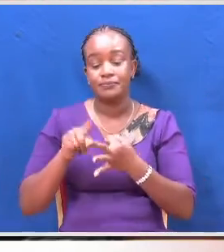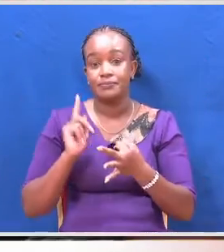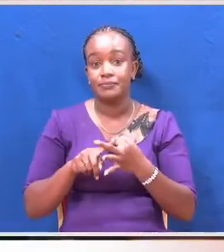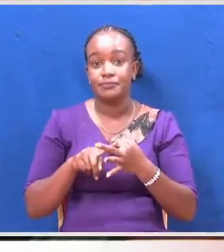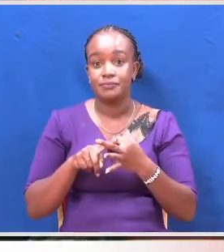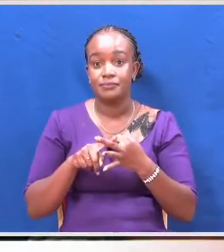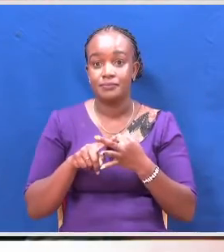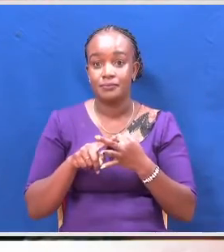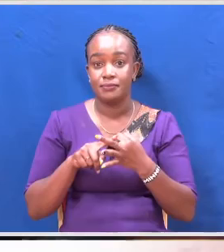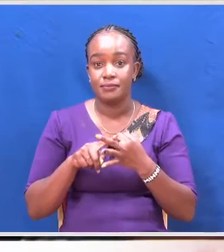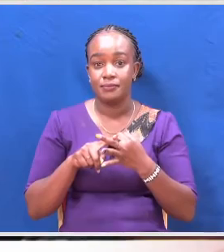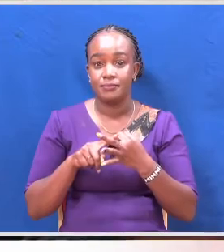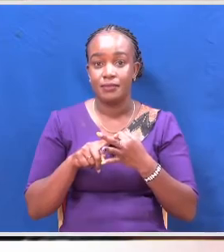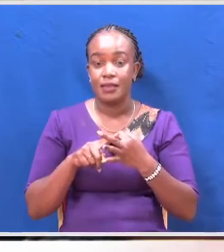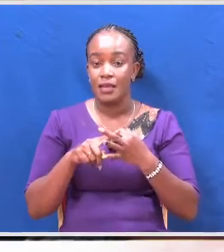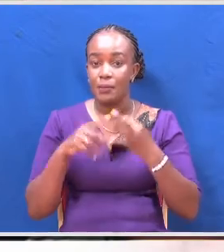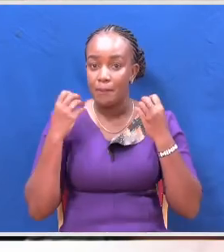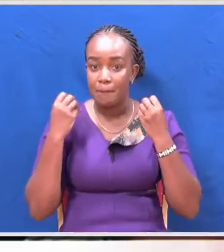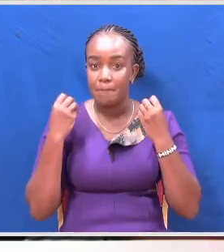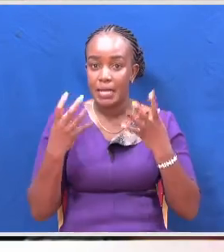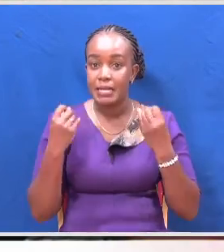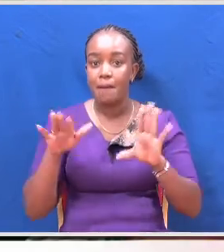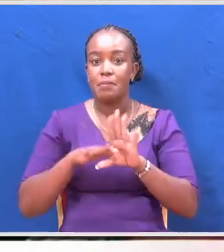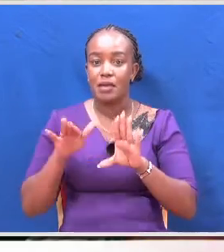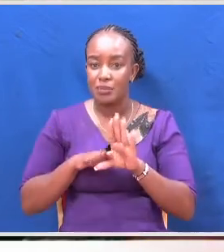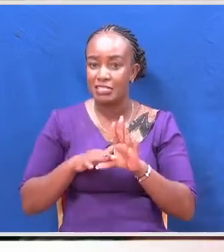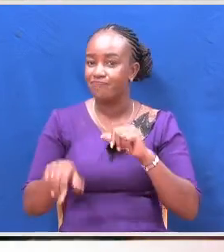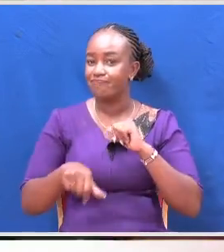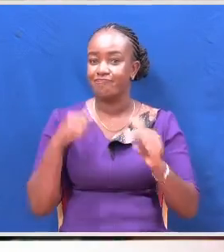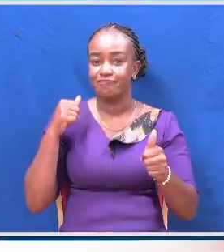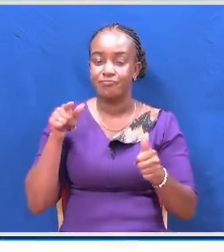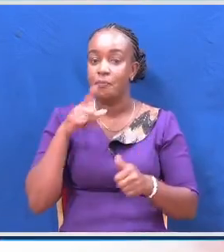three, many members rejected him way back before because of self-interest.